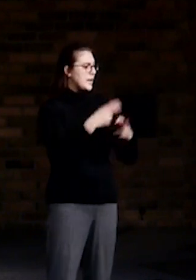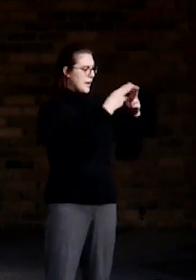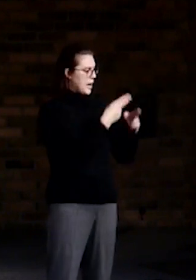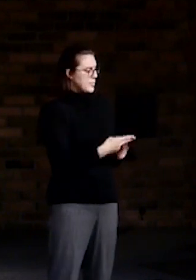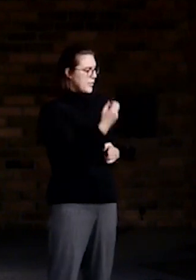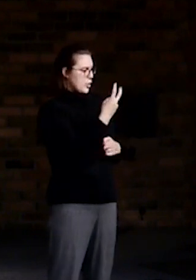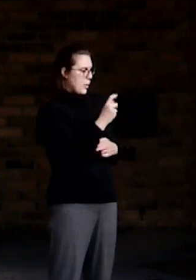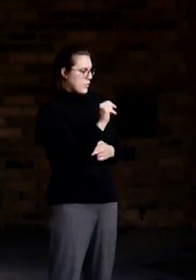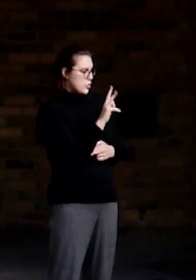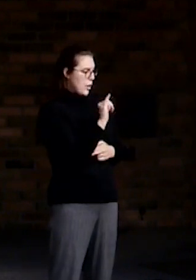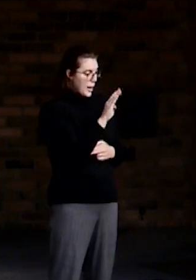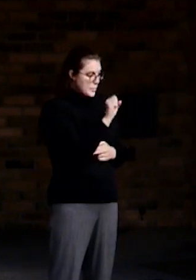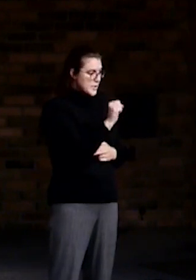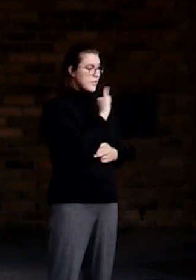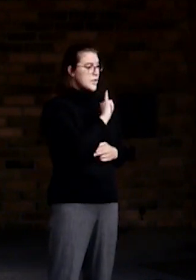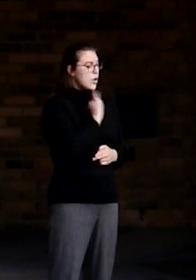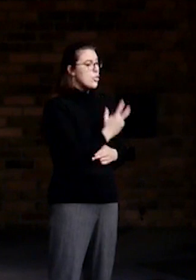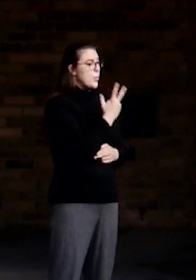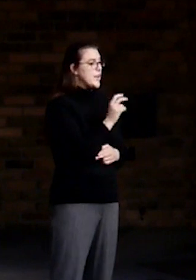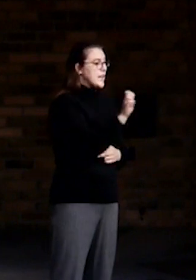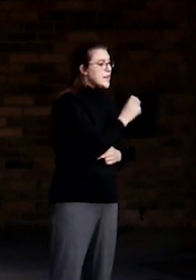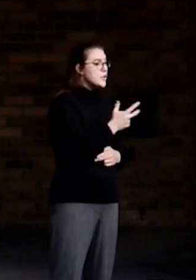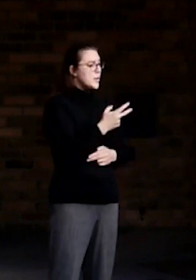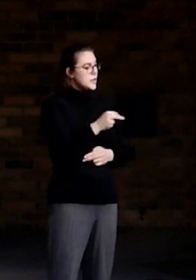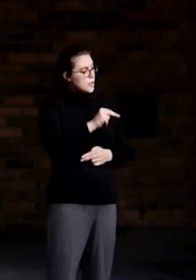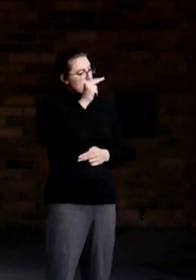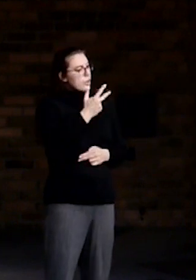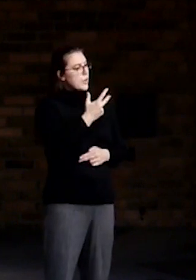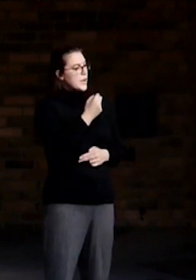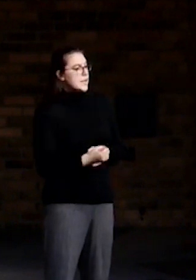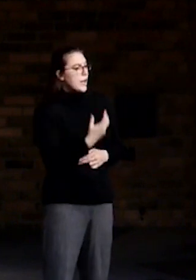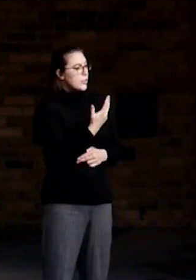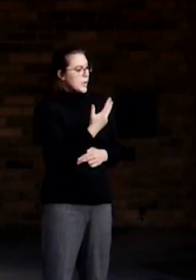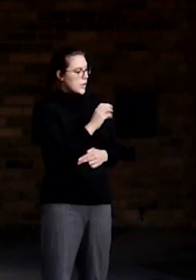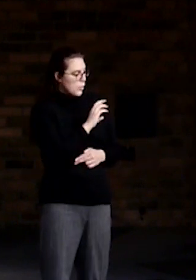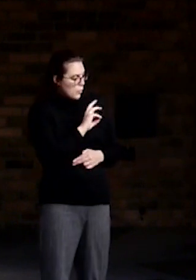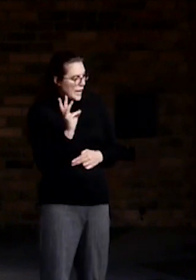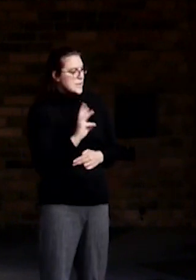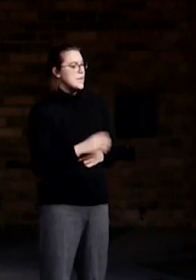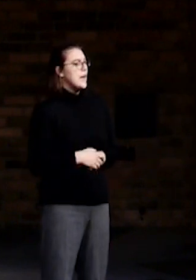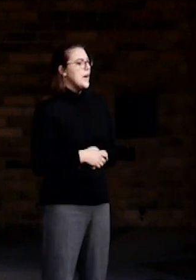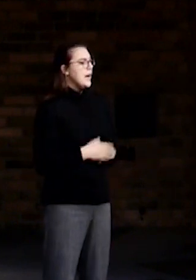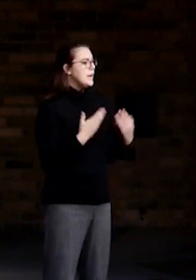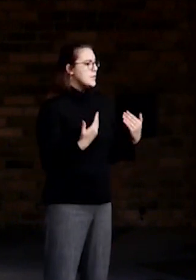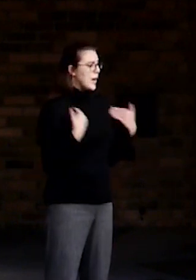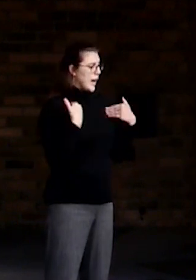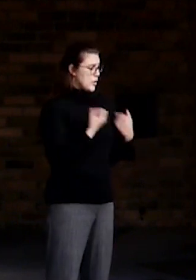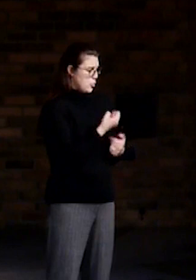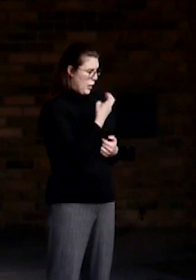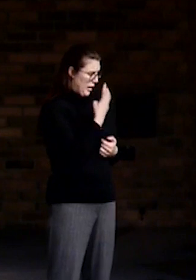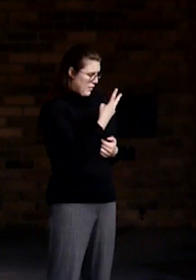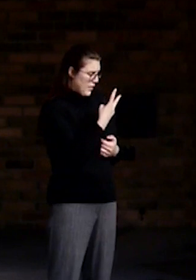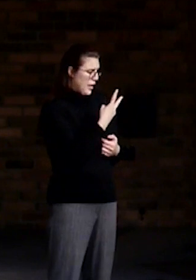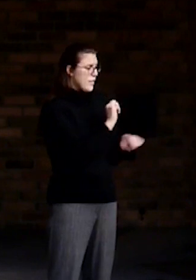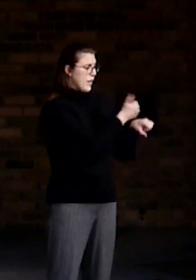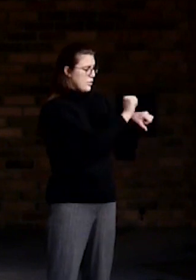of Israel. There were 3 gates to the east, 3 to the north, 3 to the south, and 3 to the west. The wall of the city had 12 foundations, and on them were